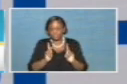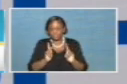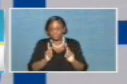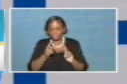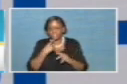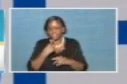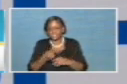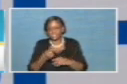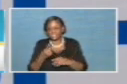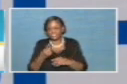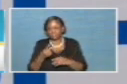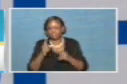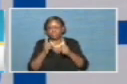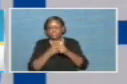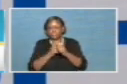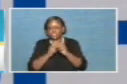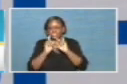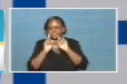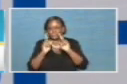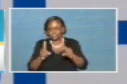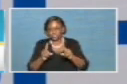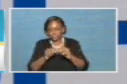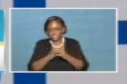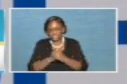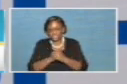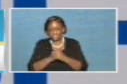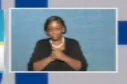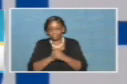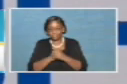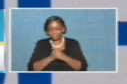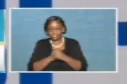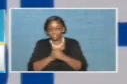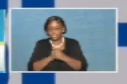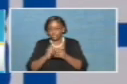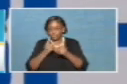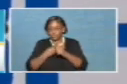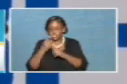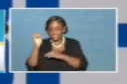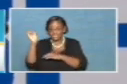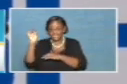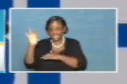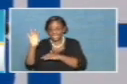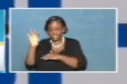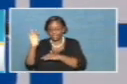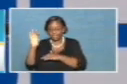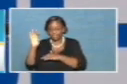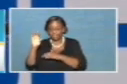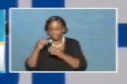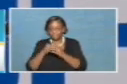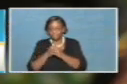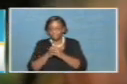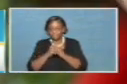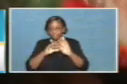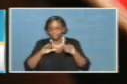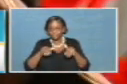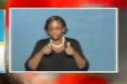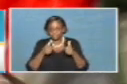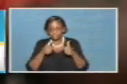first responders, because first light, the issue is how do we